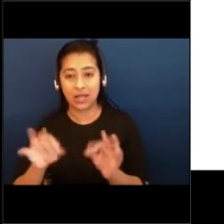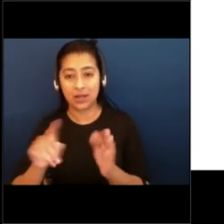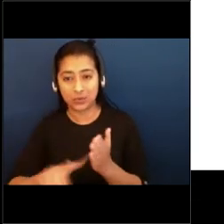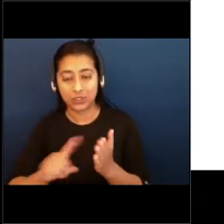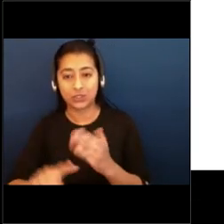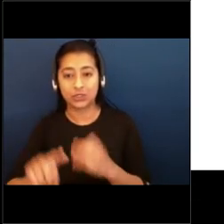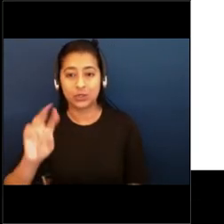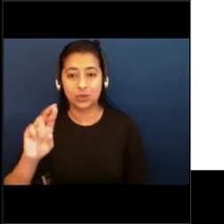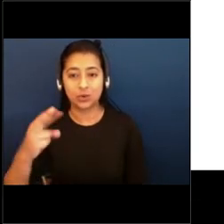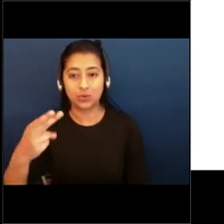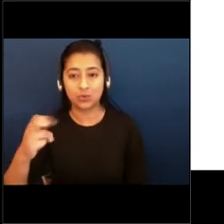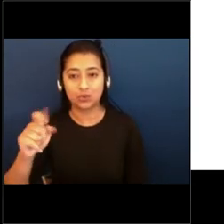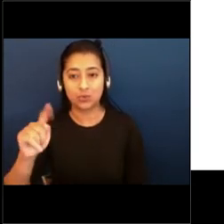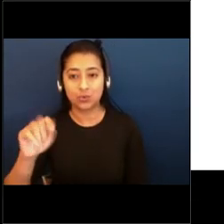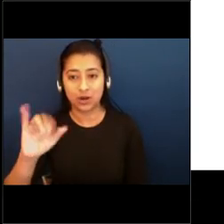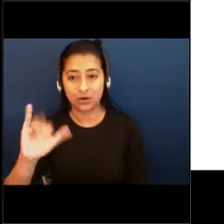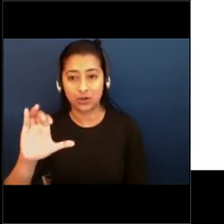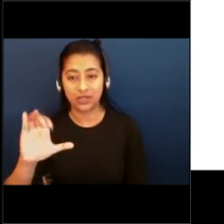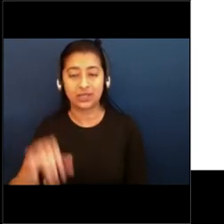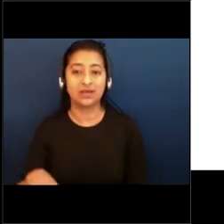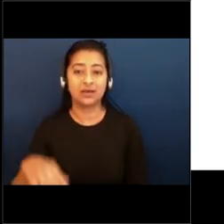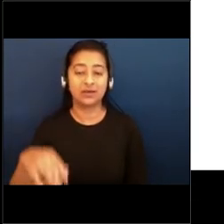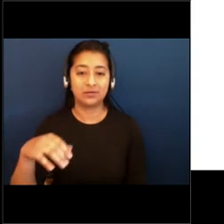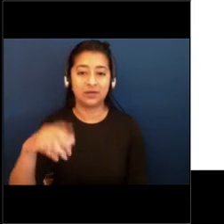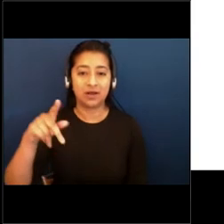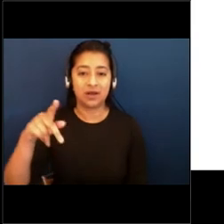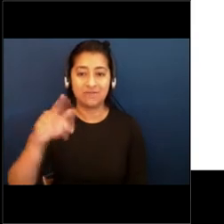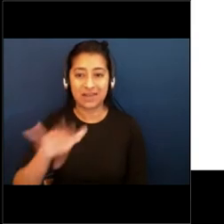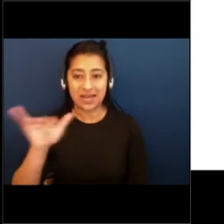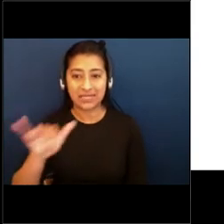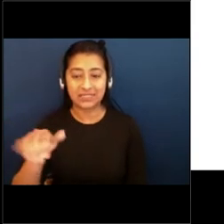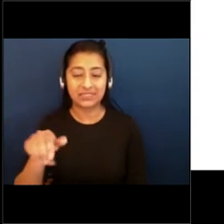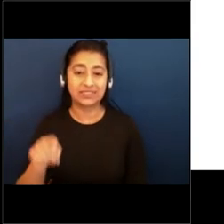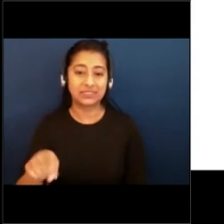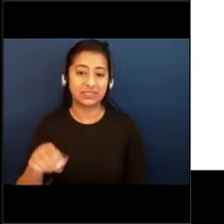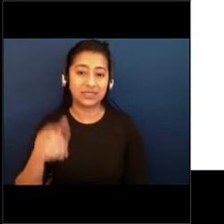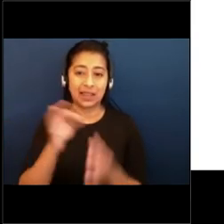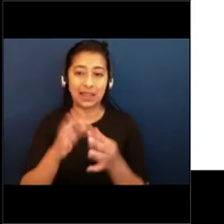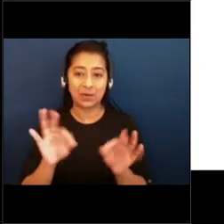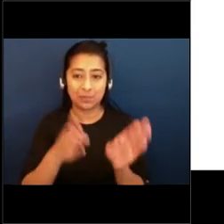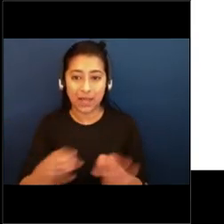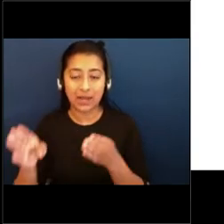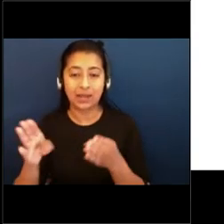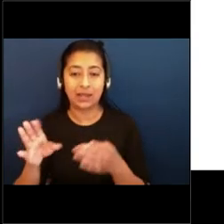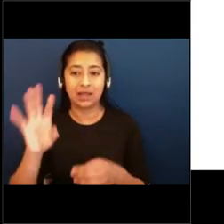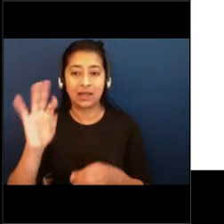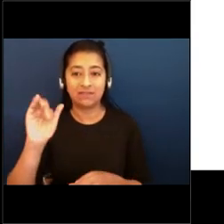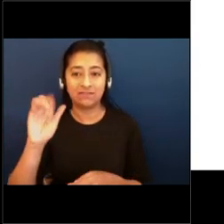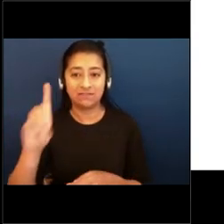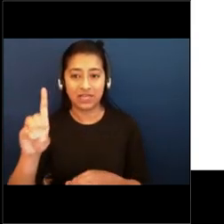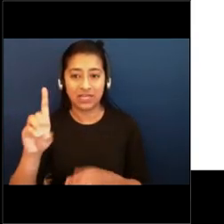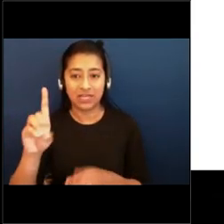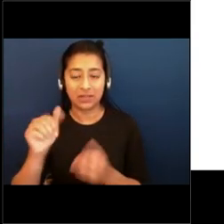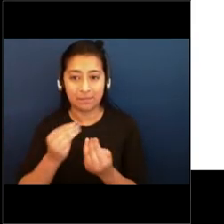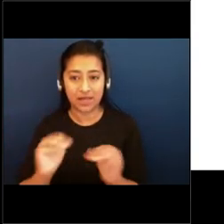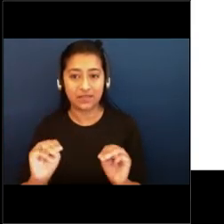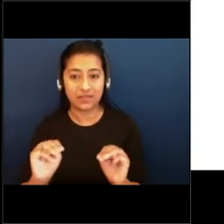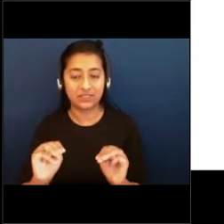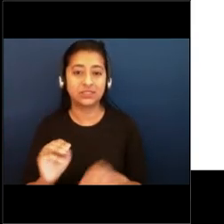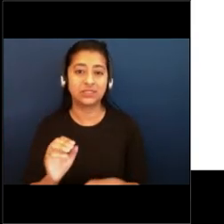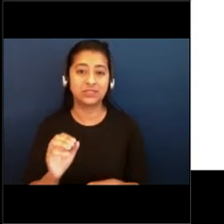acquisition, phonetics, ethics, language rights, language planning, field methods, oral literature and